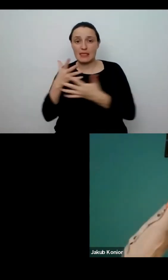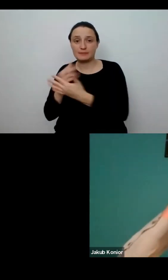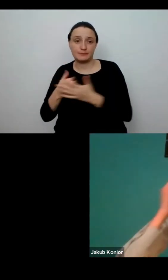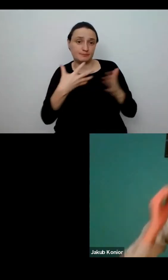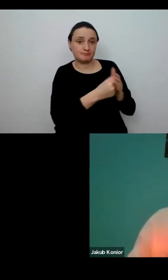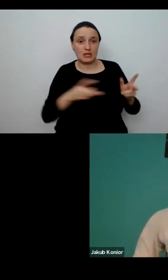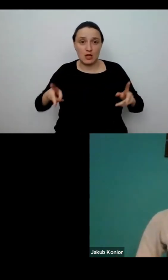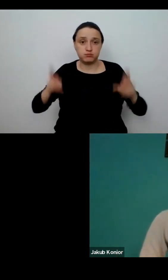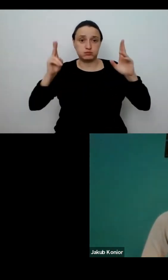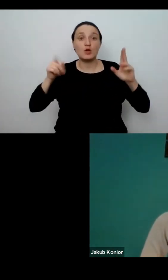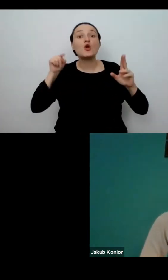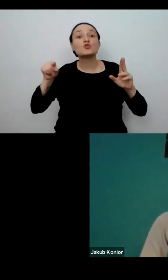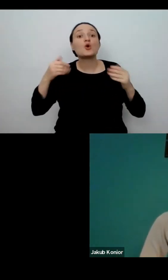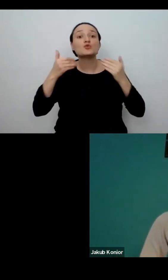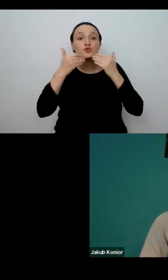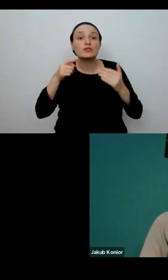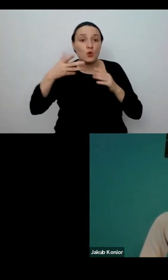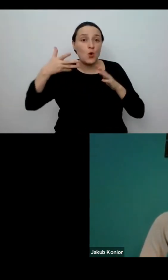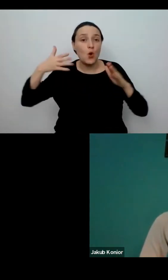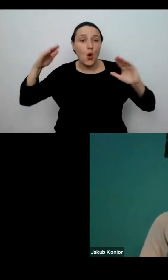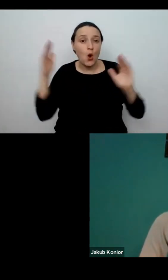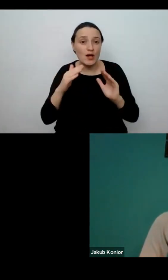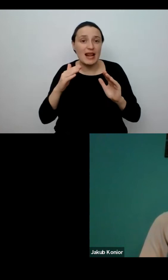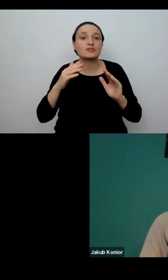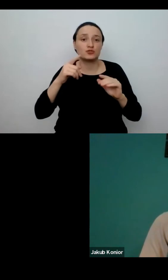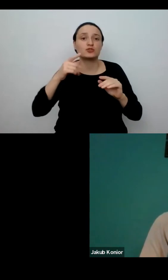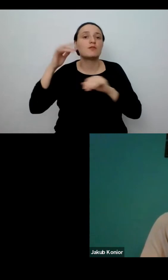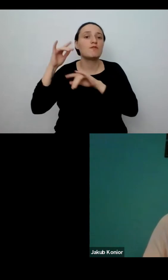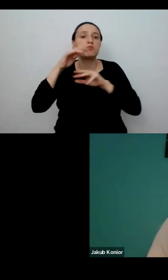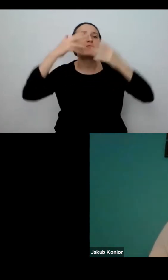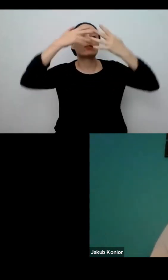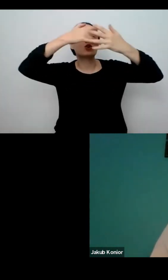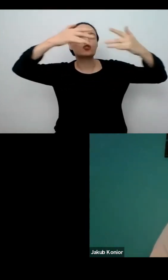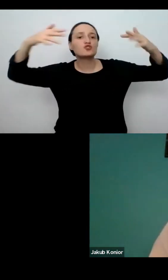I would say, yes, it will, but not completely, unfortunately.